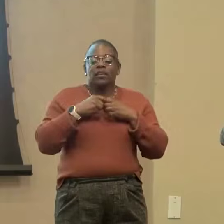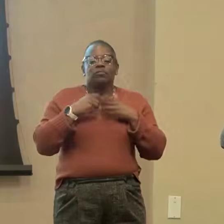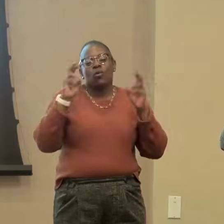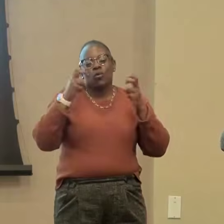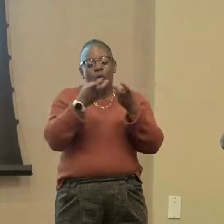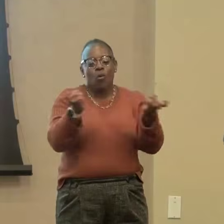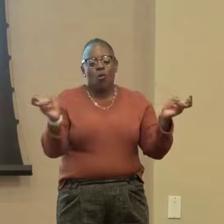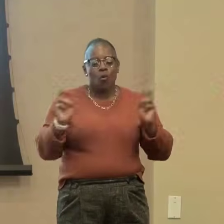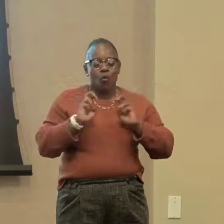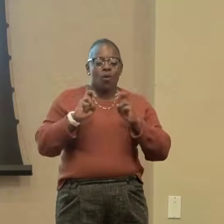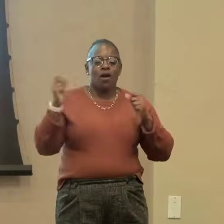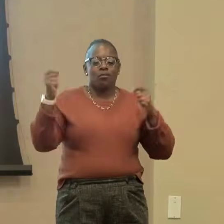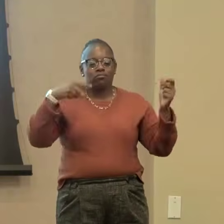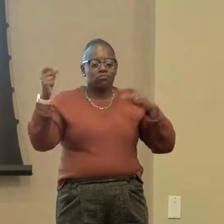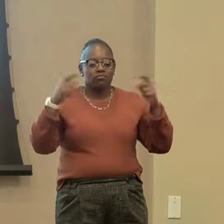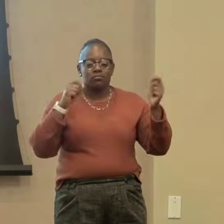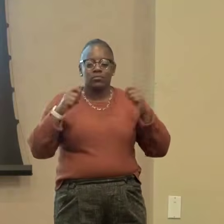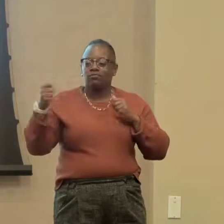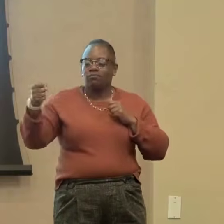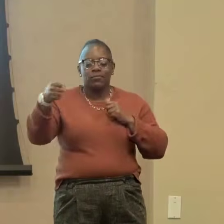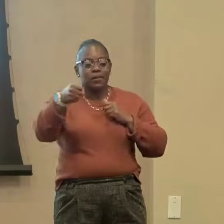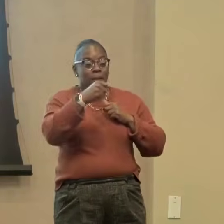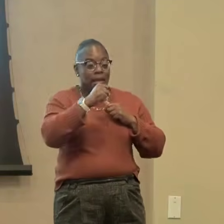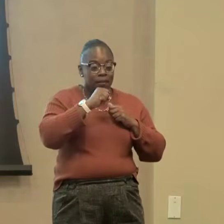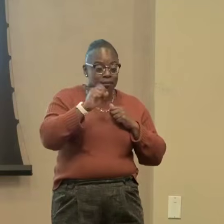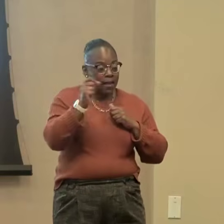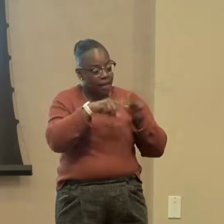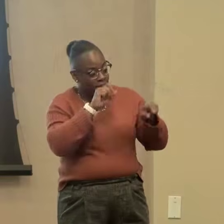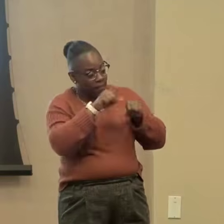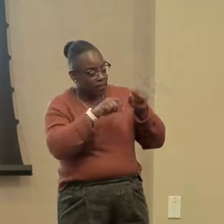table with Q&A. We're going to walk around with the